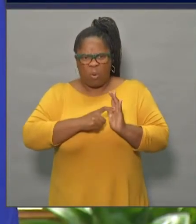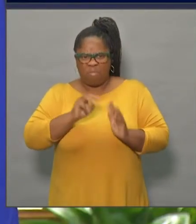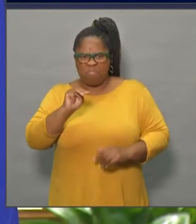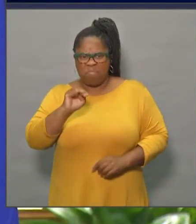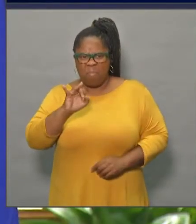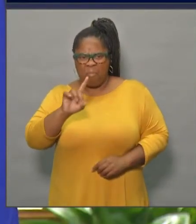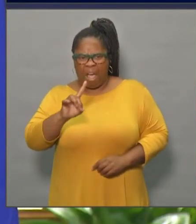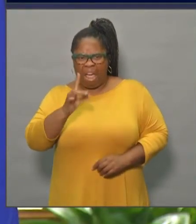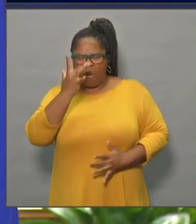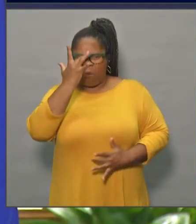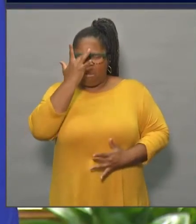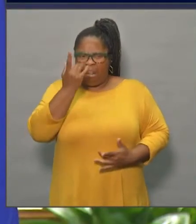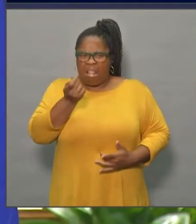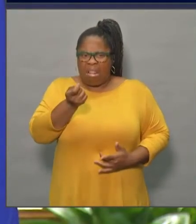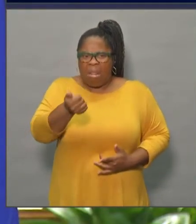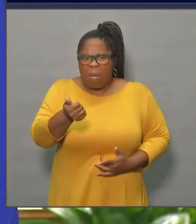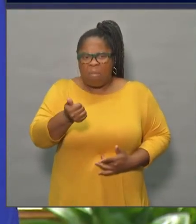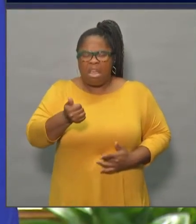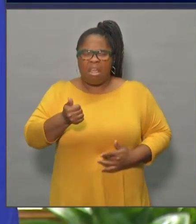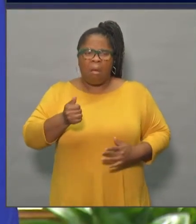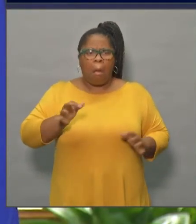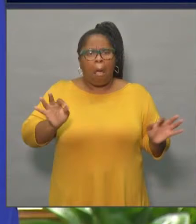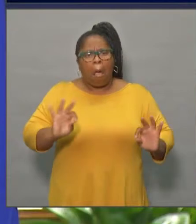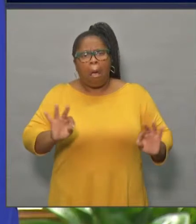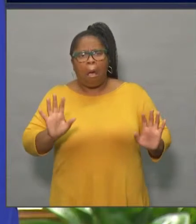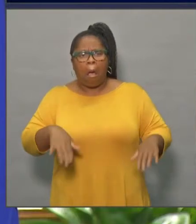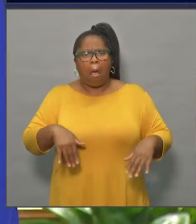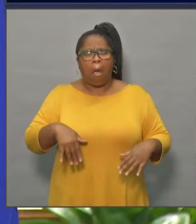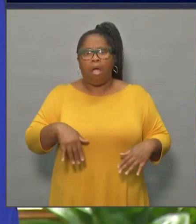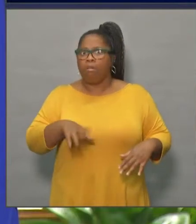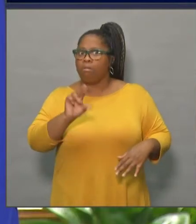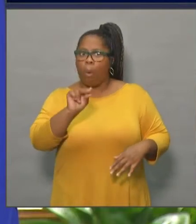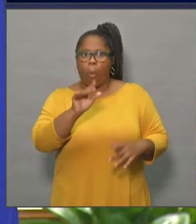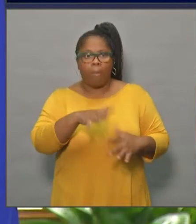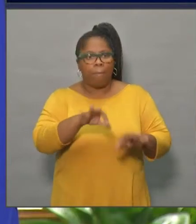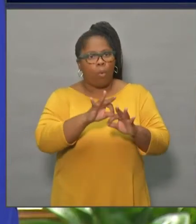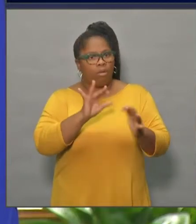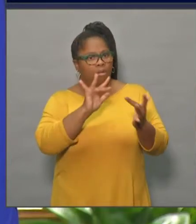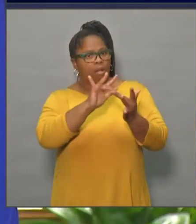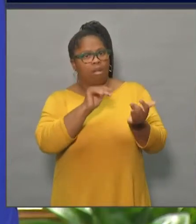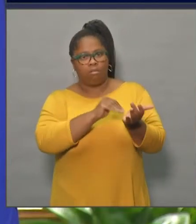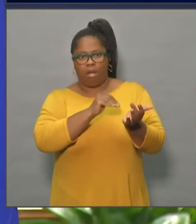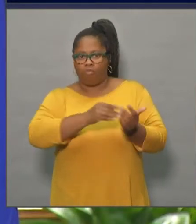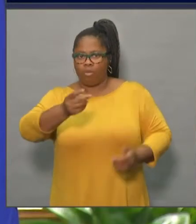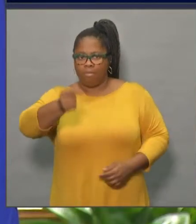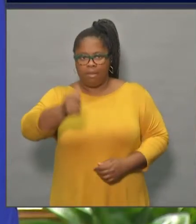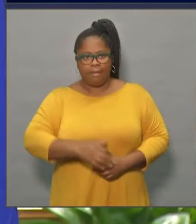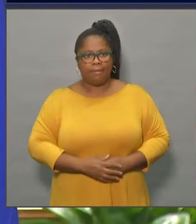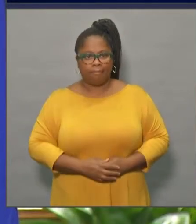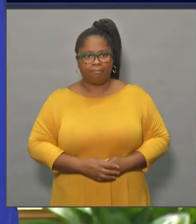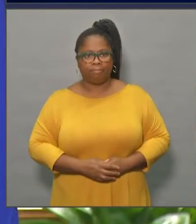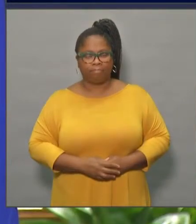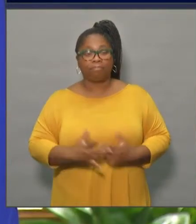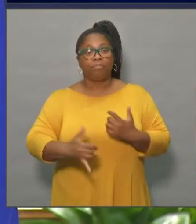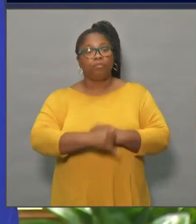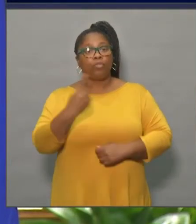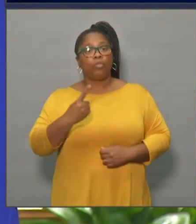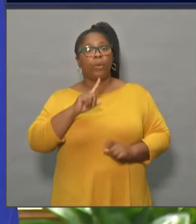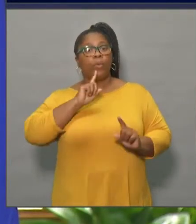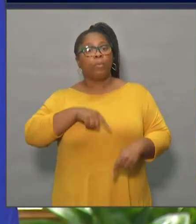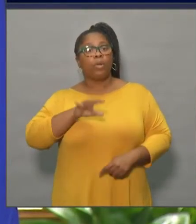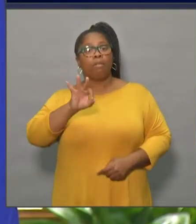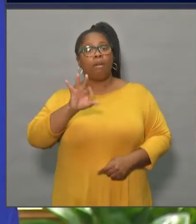it's absolutely cause for you to connect with a healthcare provider. Today, we're also reporting 962